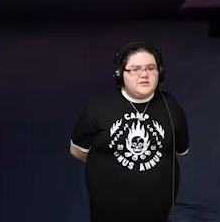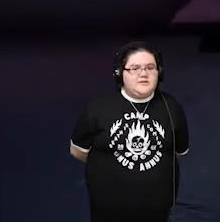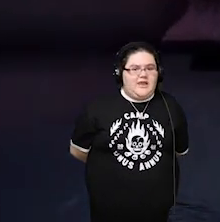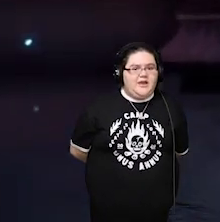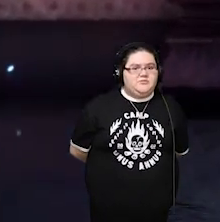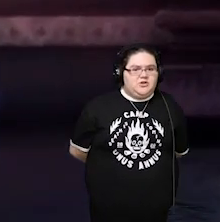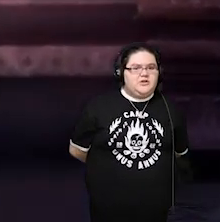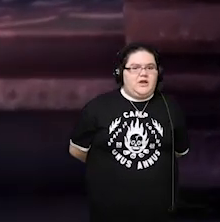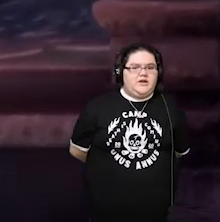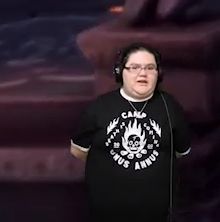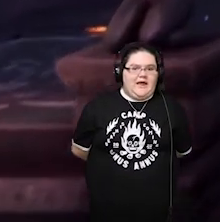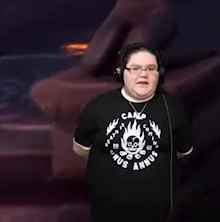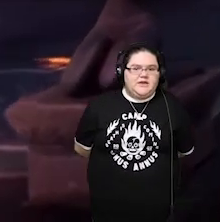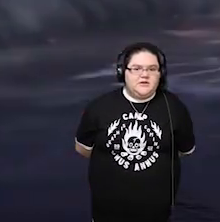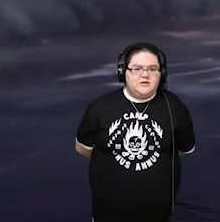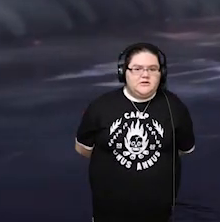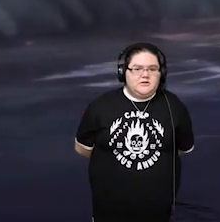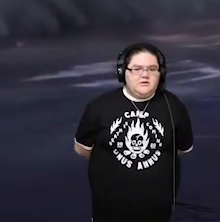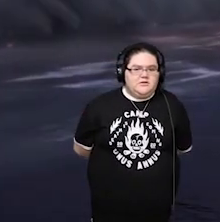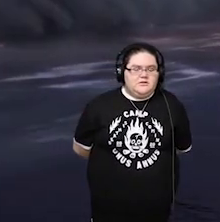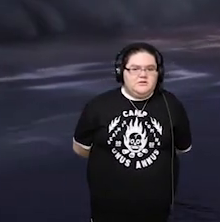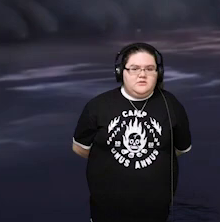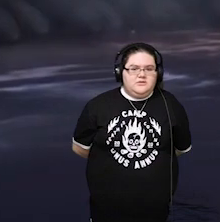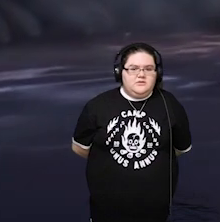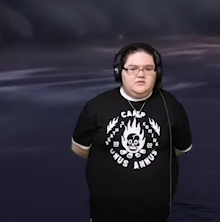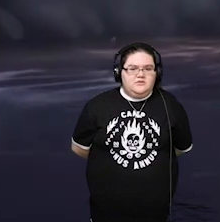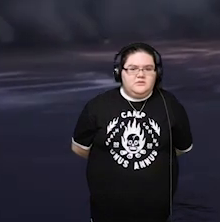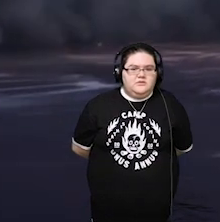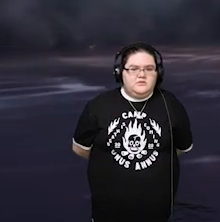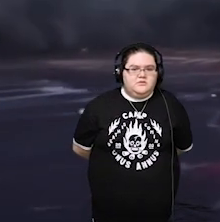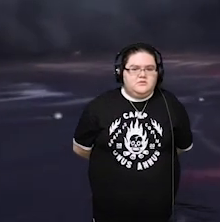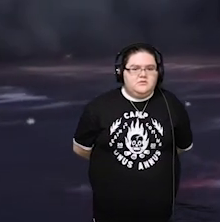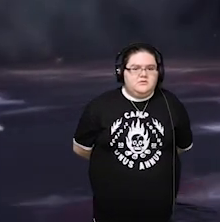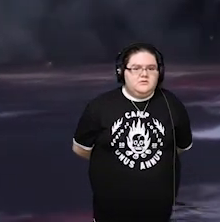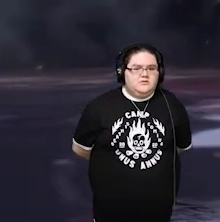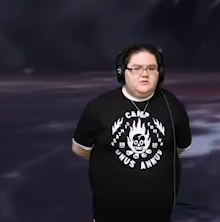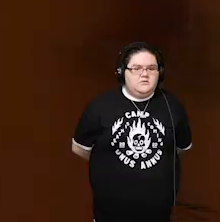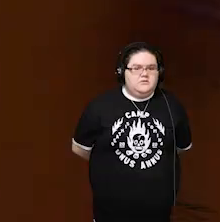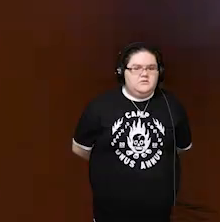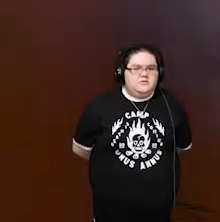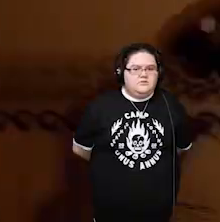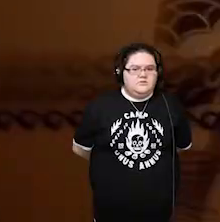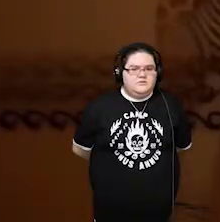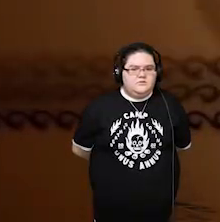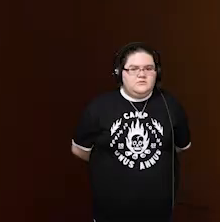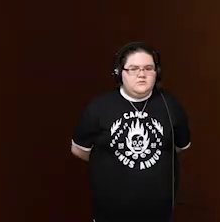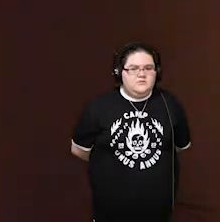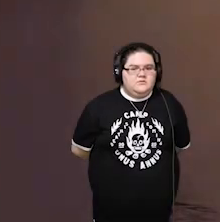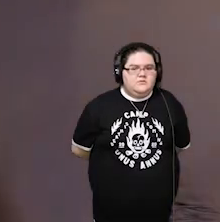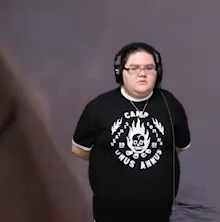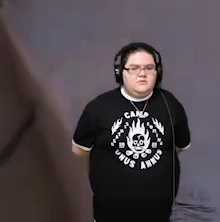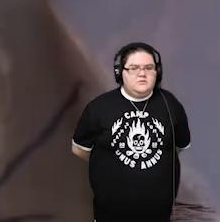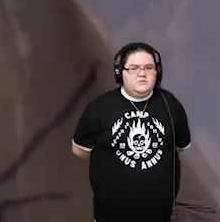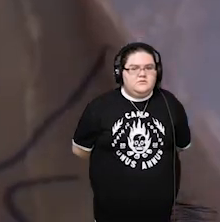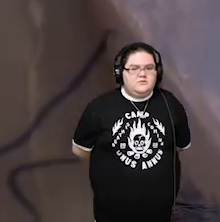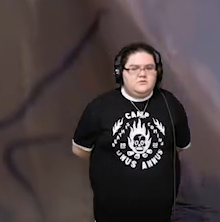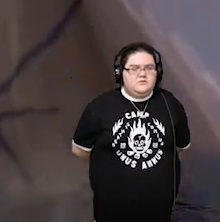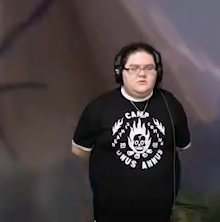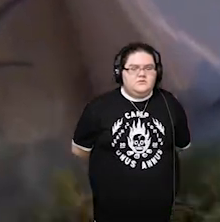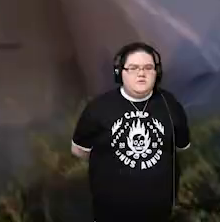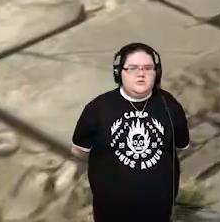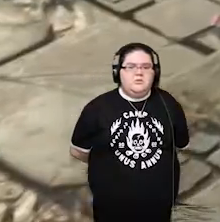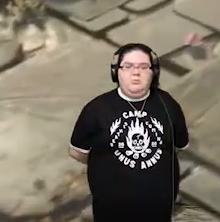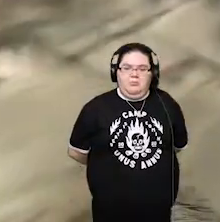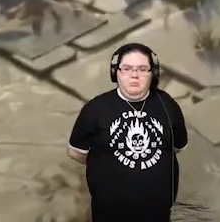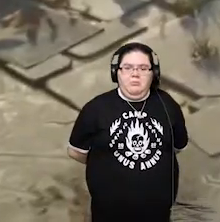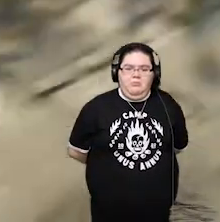in-depth storyline that focuses around a brother and a sister, Raji and Golu, who are separated by attacking demonic hordes now find themselves in the middle of a